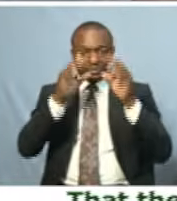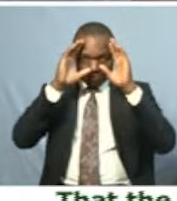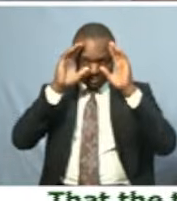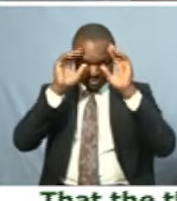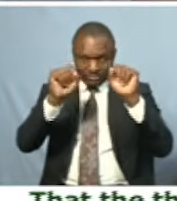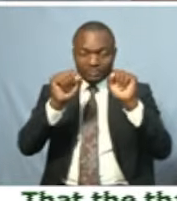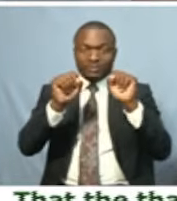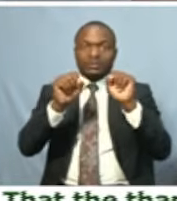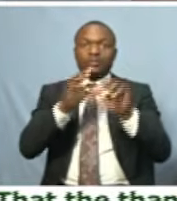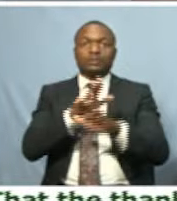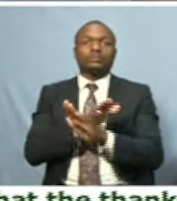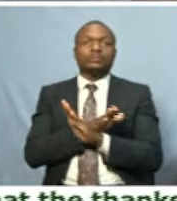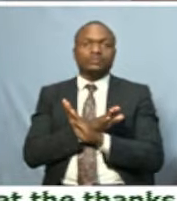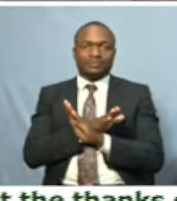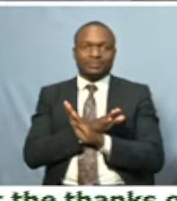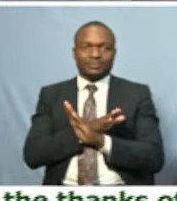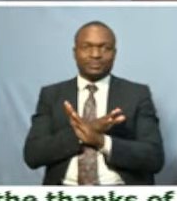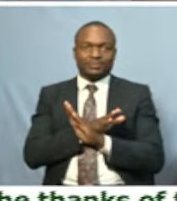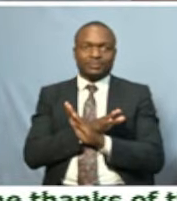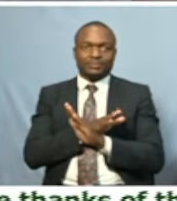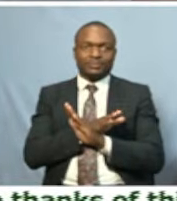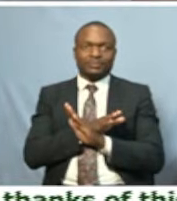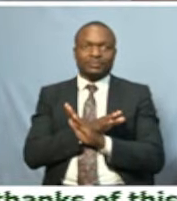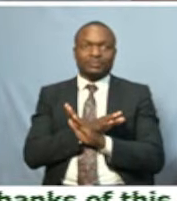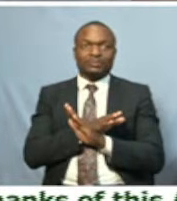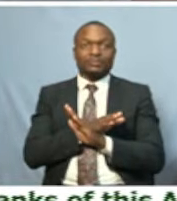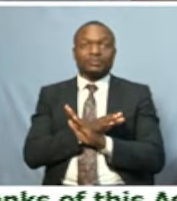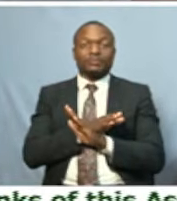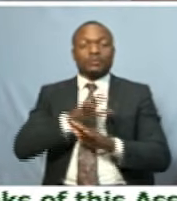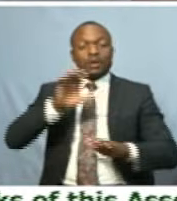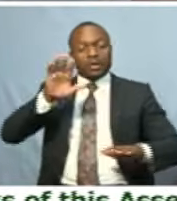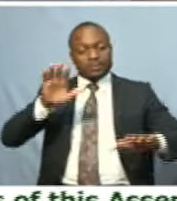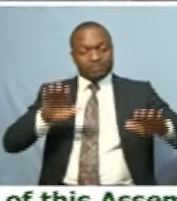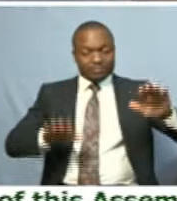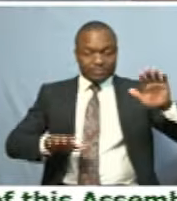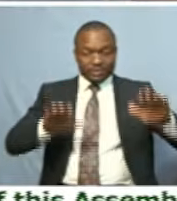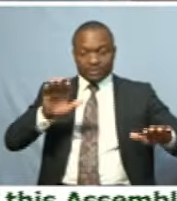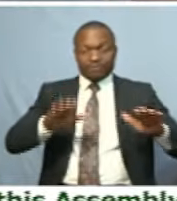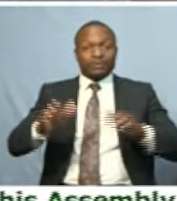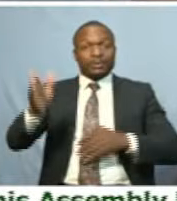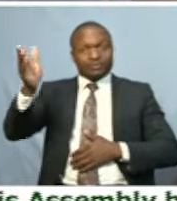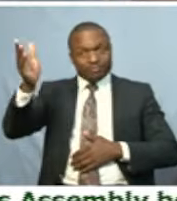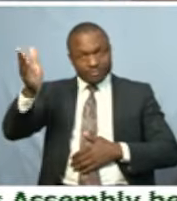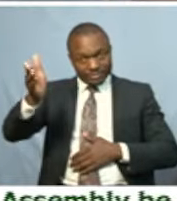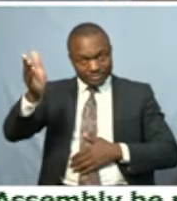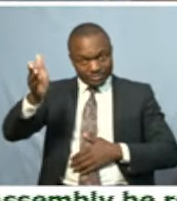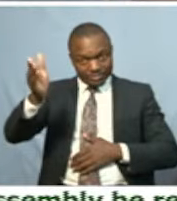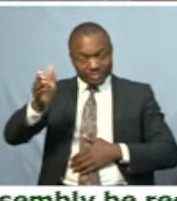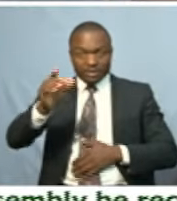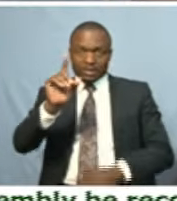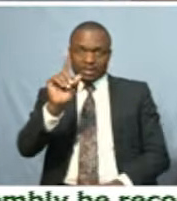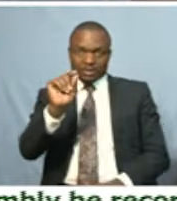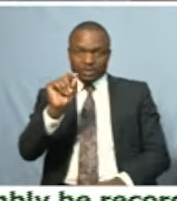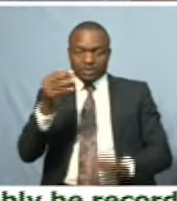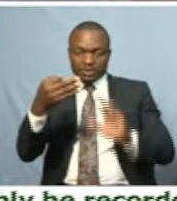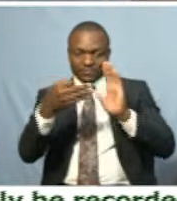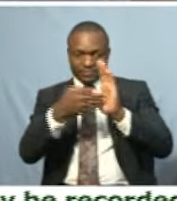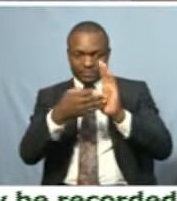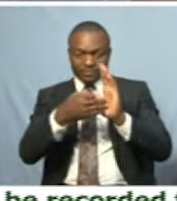of the Republic of Zambia for the well-balanced address made to this August House on 20th